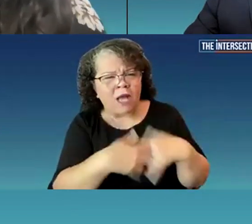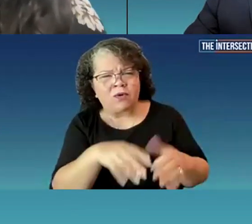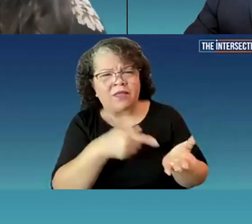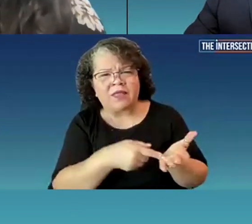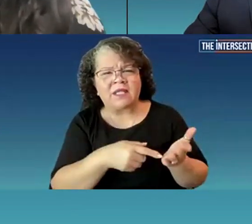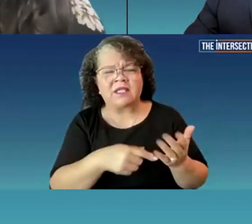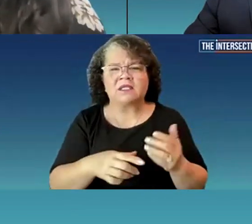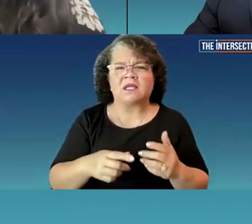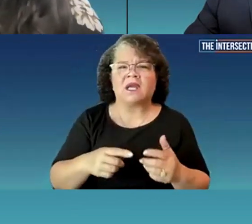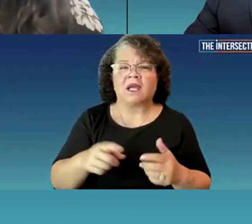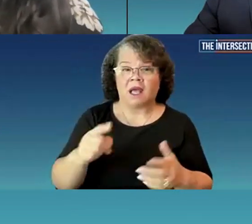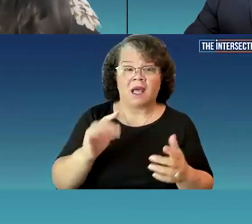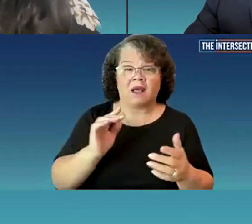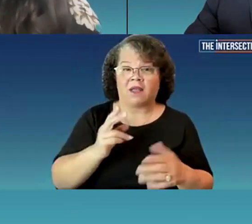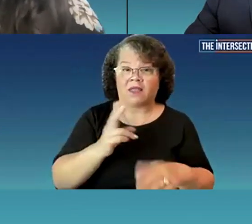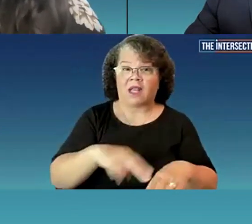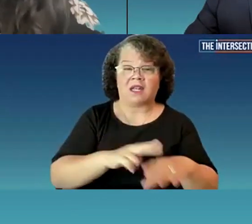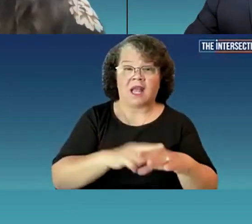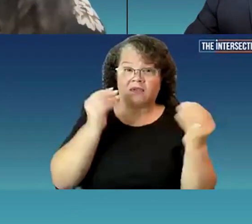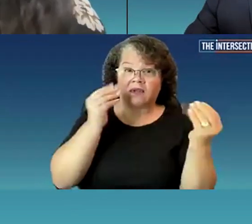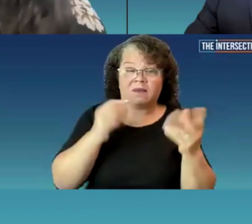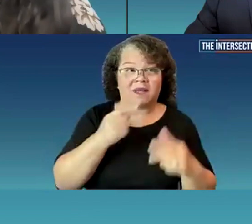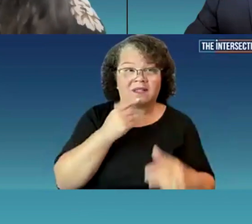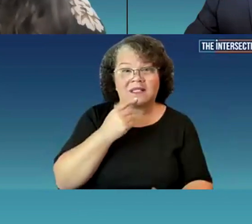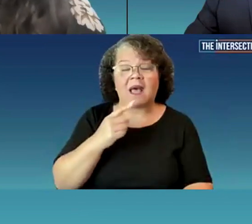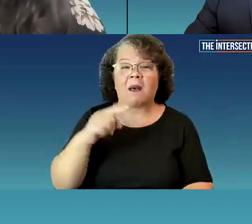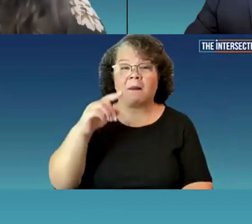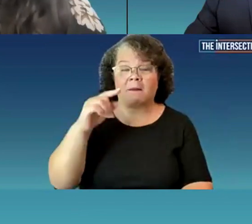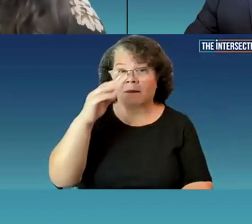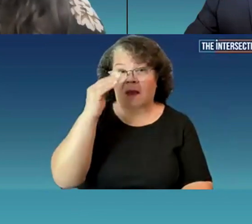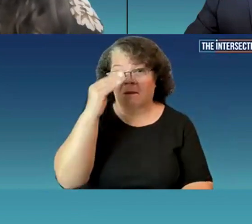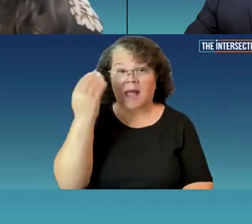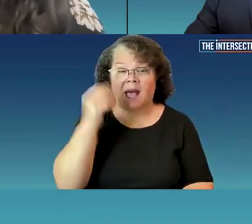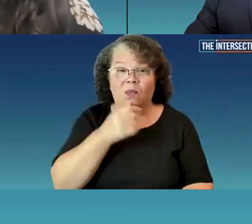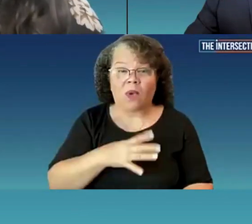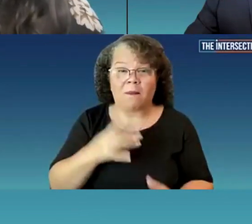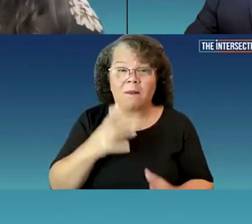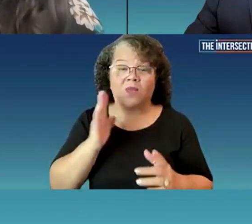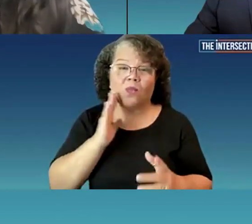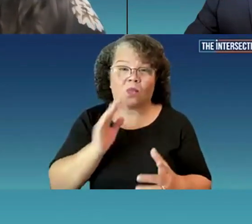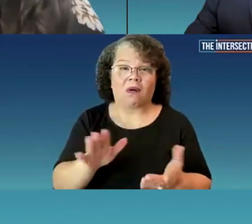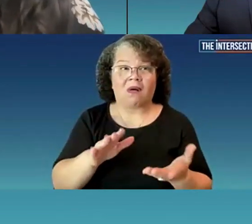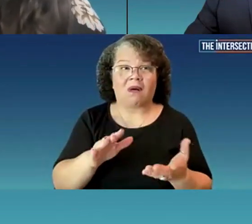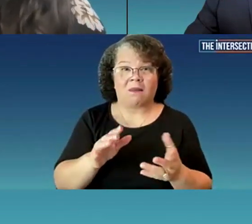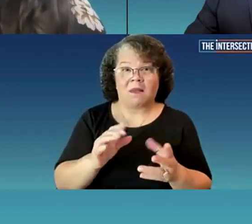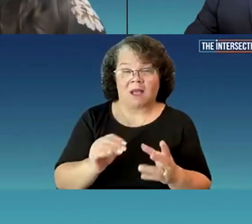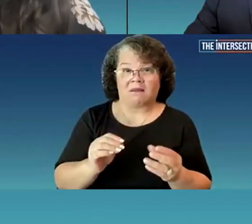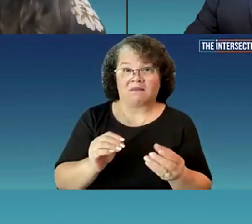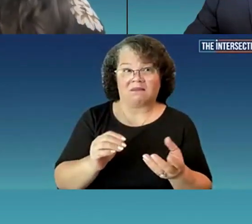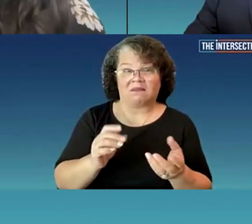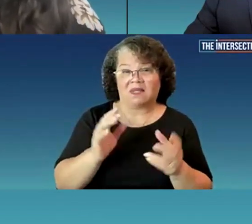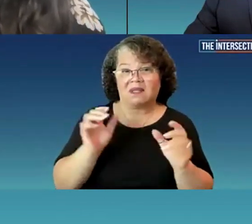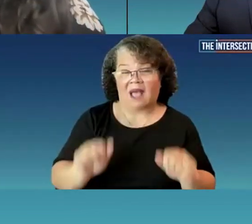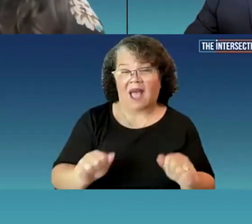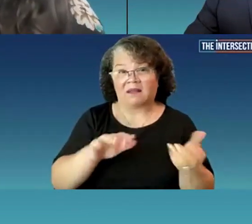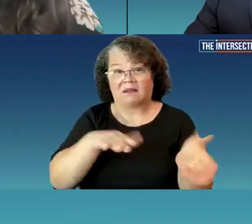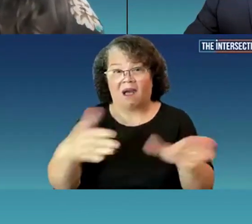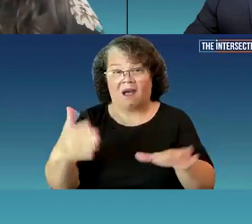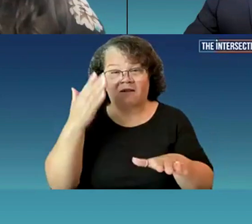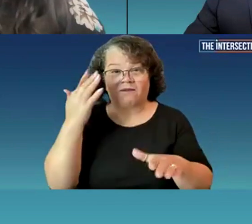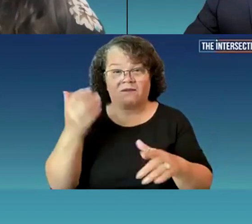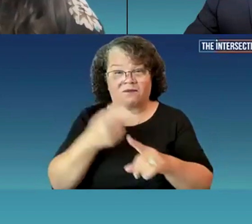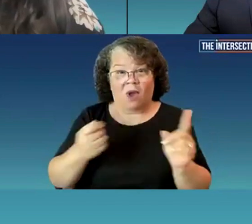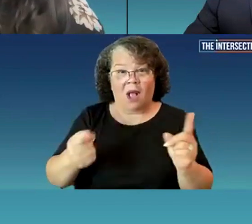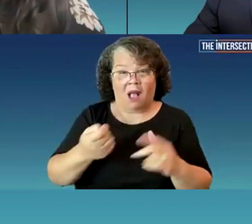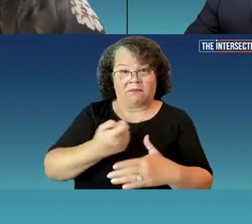Black women are more likely to experience death from pregnancy-related complications. So what are we doing specifically for